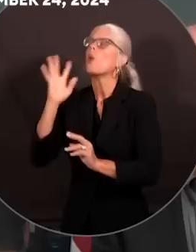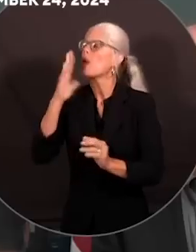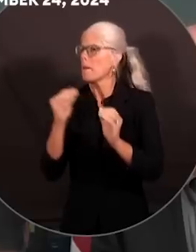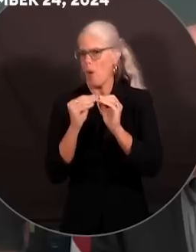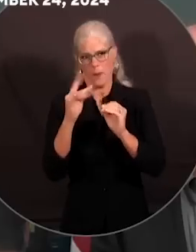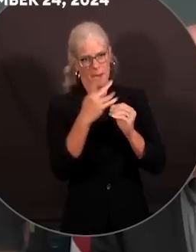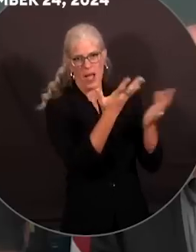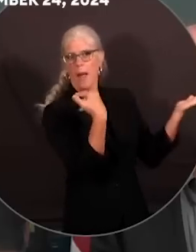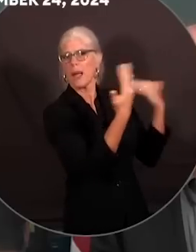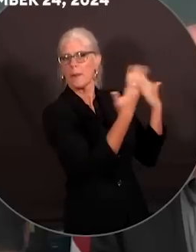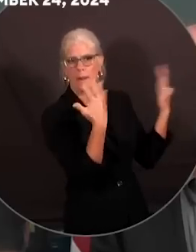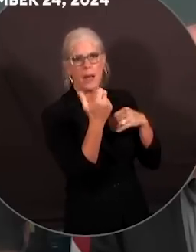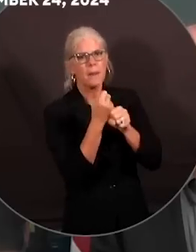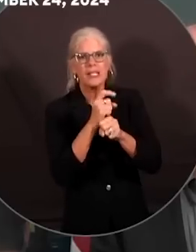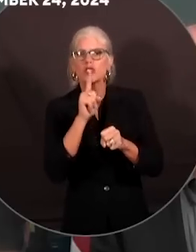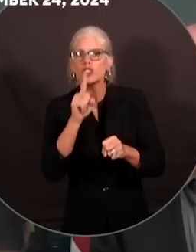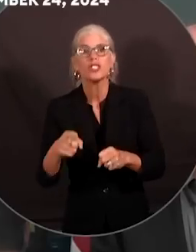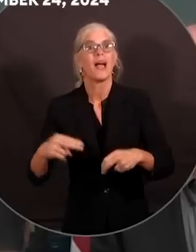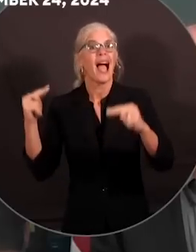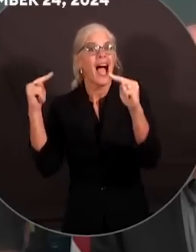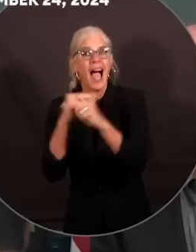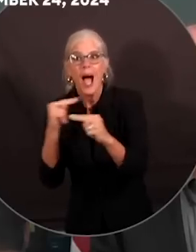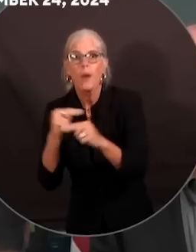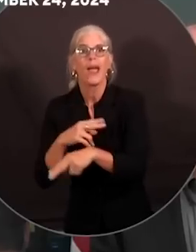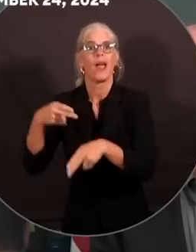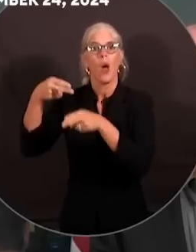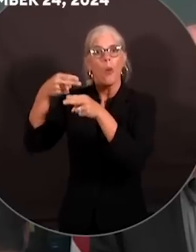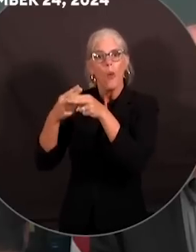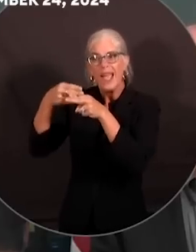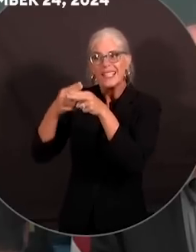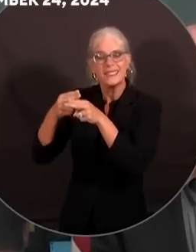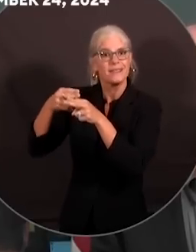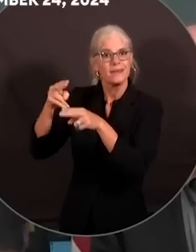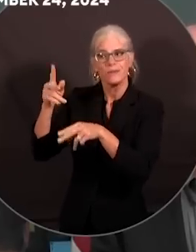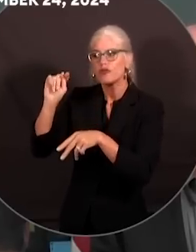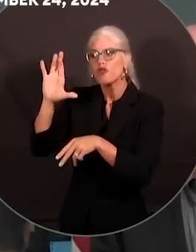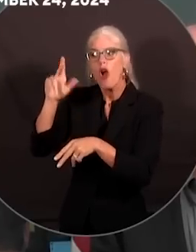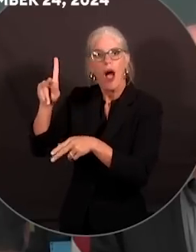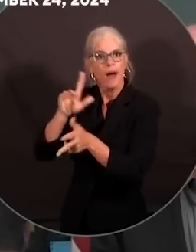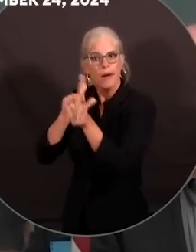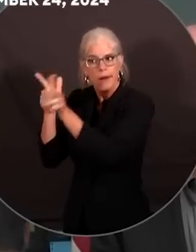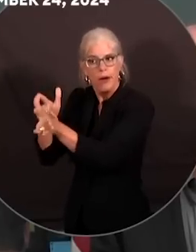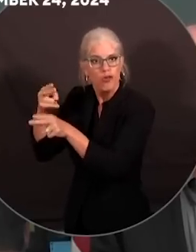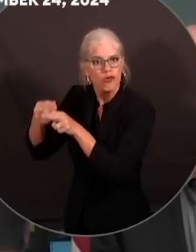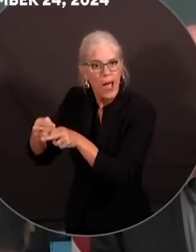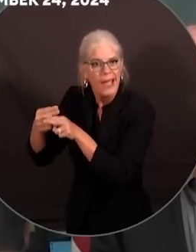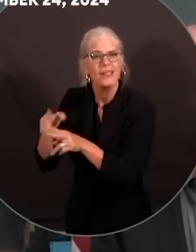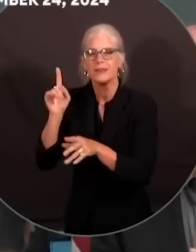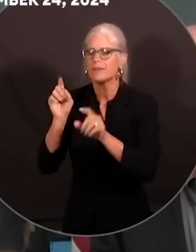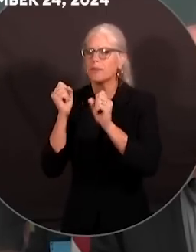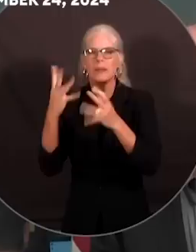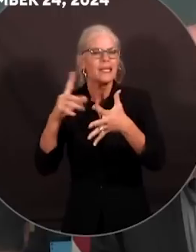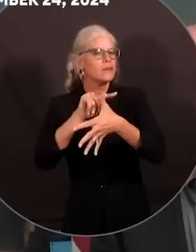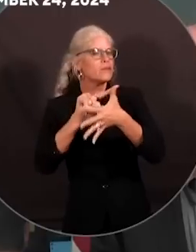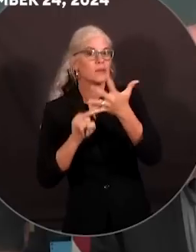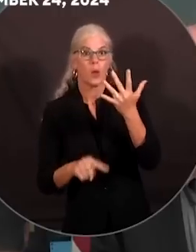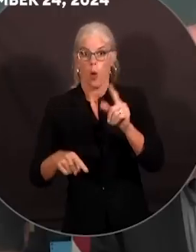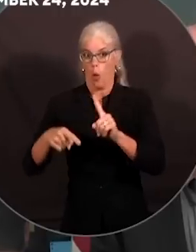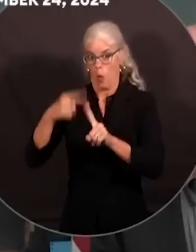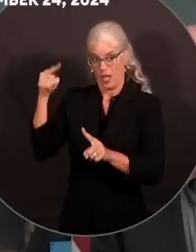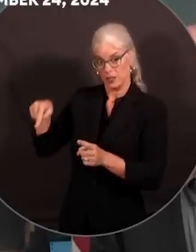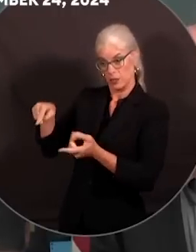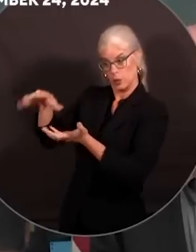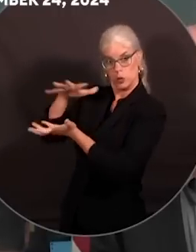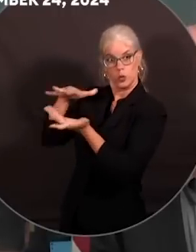like highway way stations and state lands just outside of potential areas of impact. As these storms pass, we want to get people